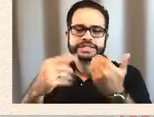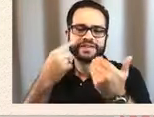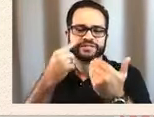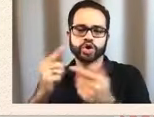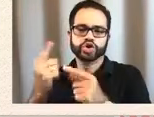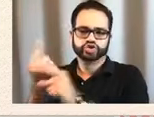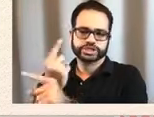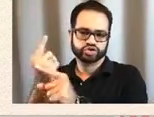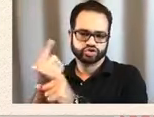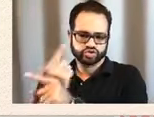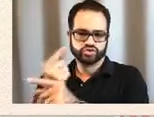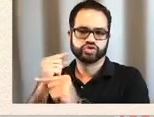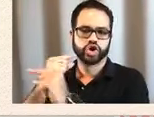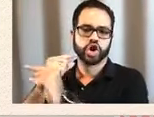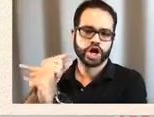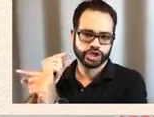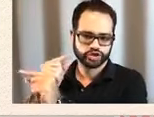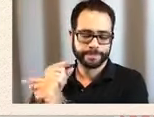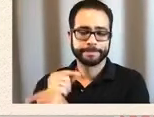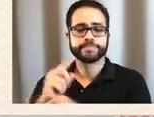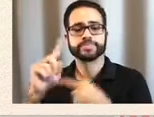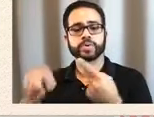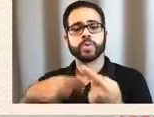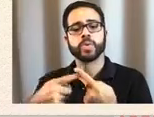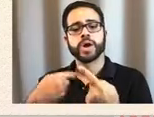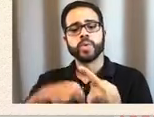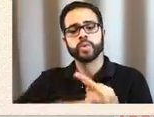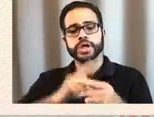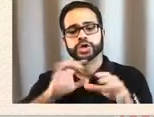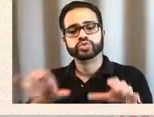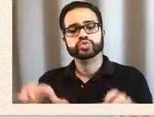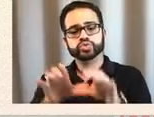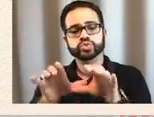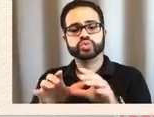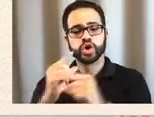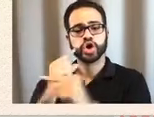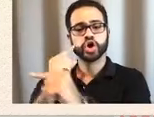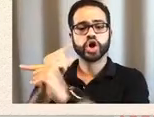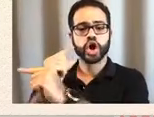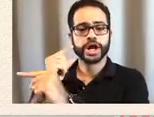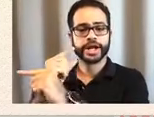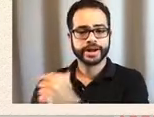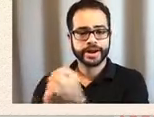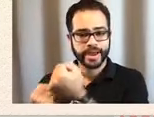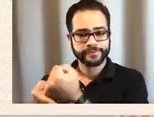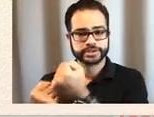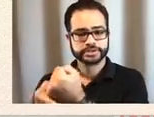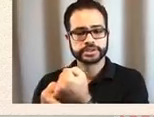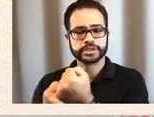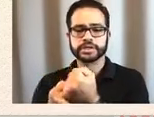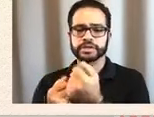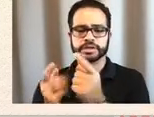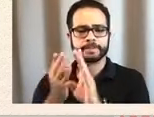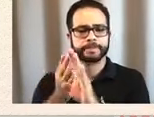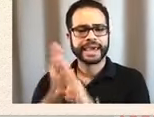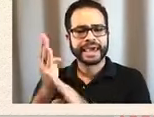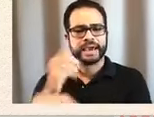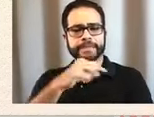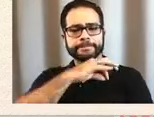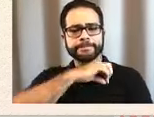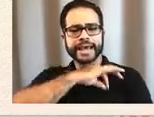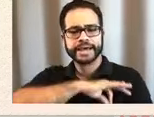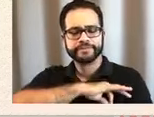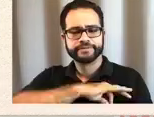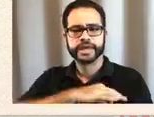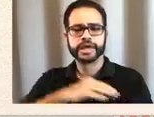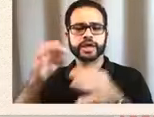when we do a guardian advocacy, the big benefit is that the court doesn't